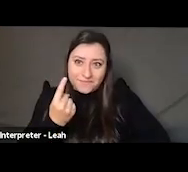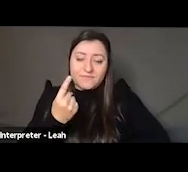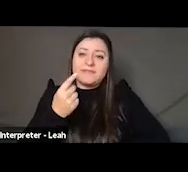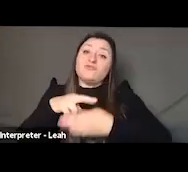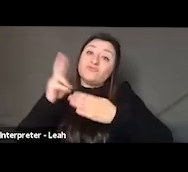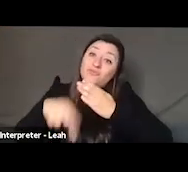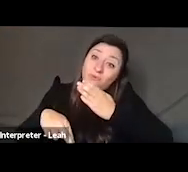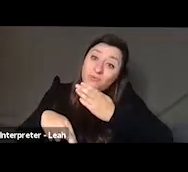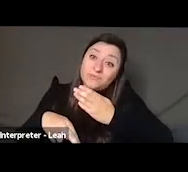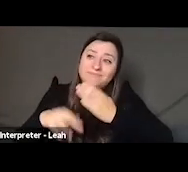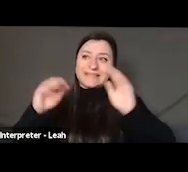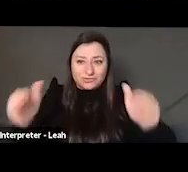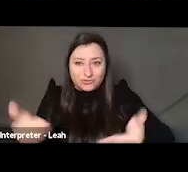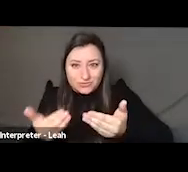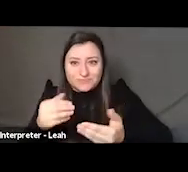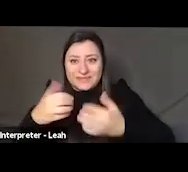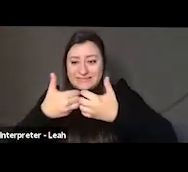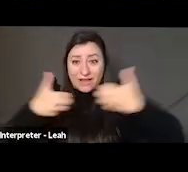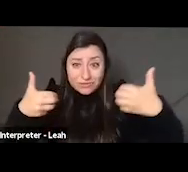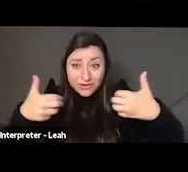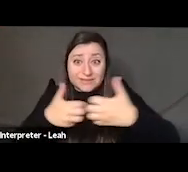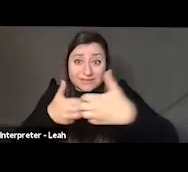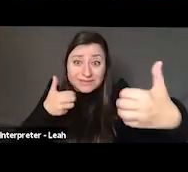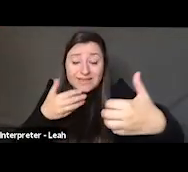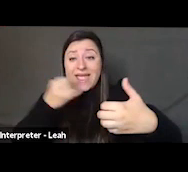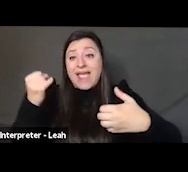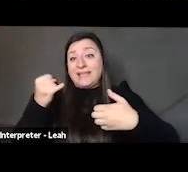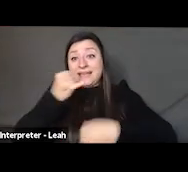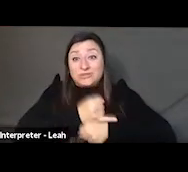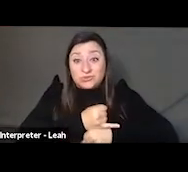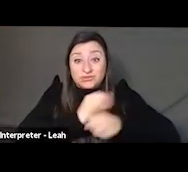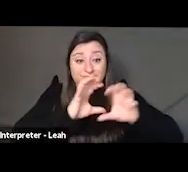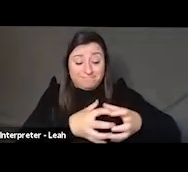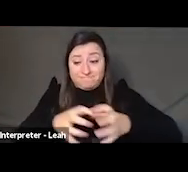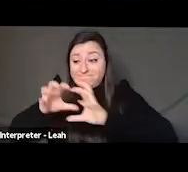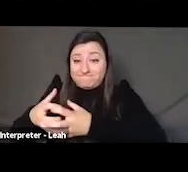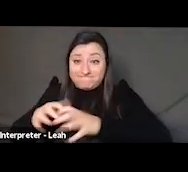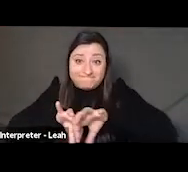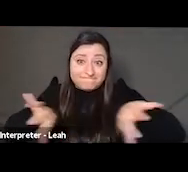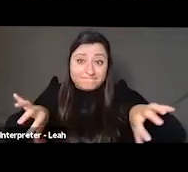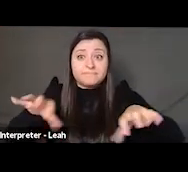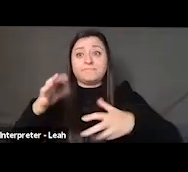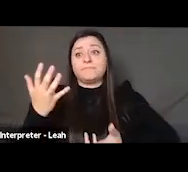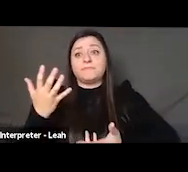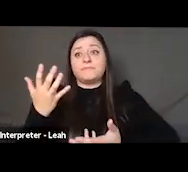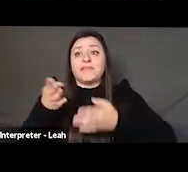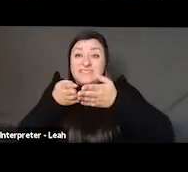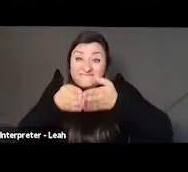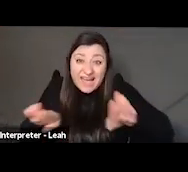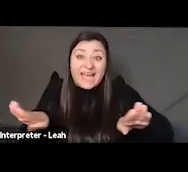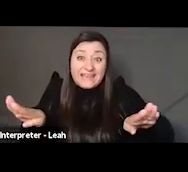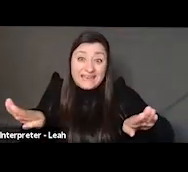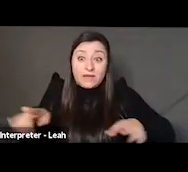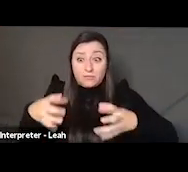in introducing sectarianism and institutionalizing sectarianism. They resulted in dividing a